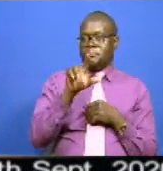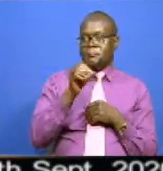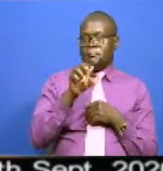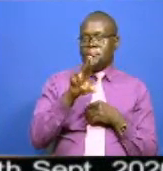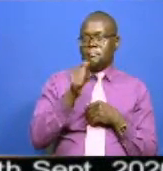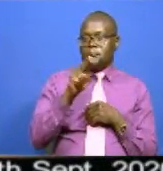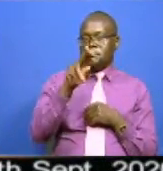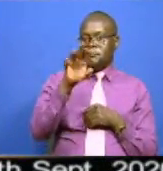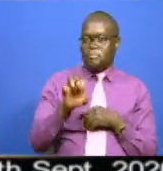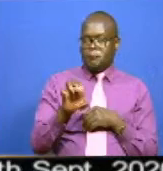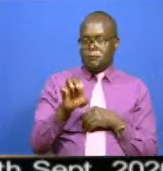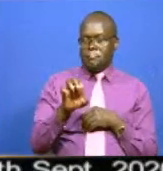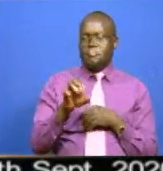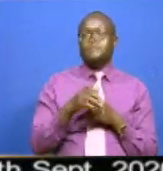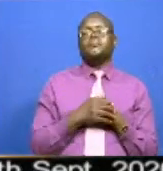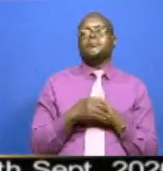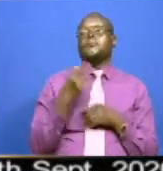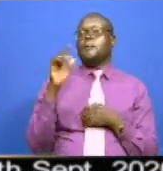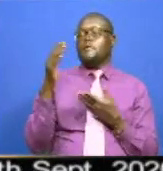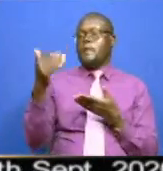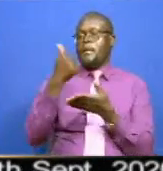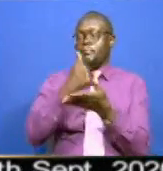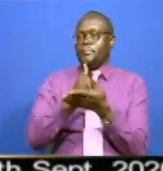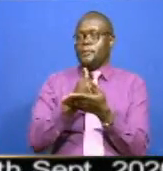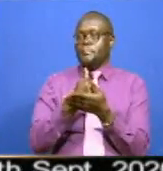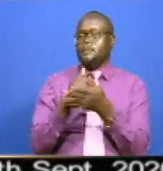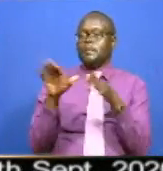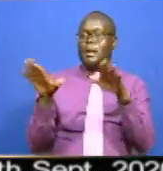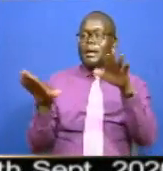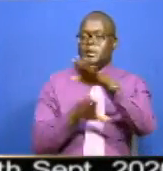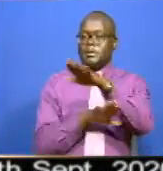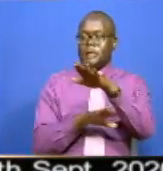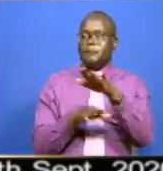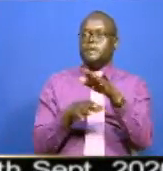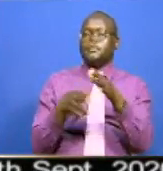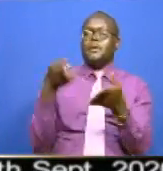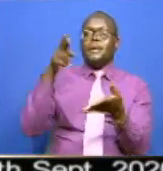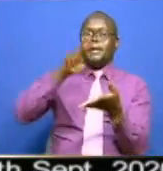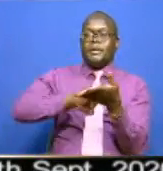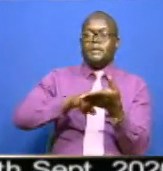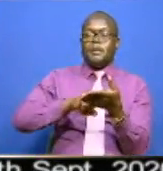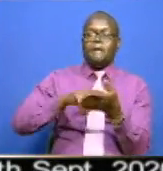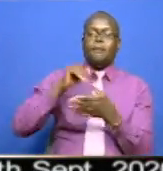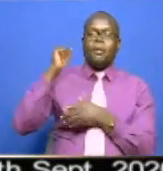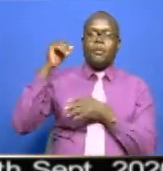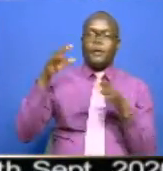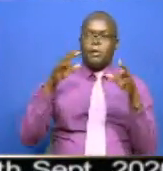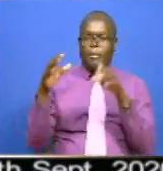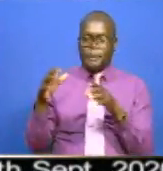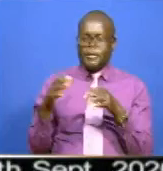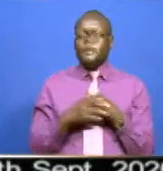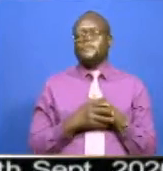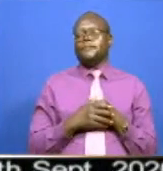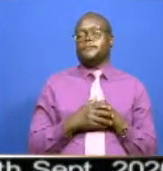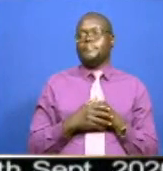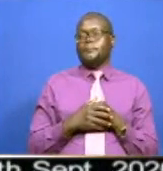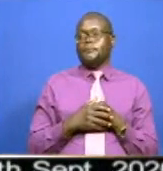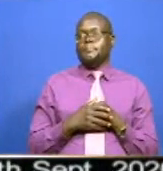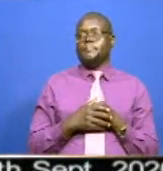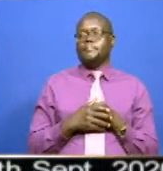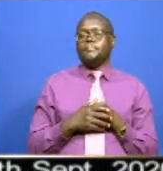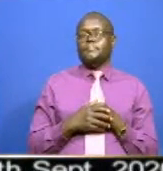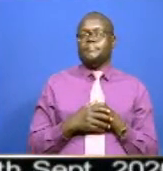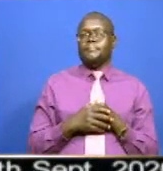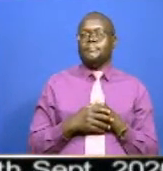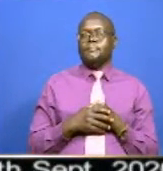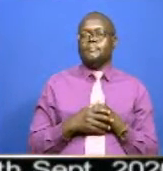Beria for the appointment of Assistant Registrar of Political Parties to His Excellency the